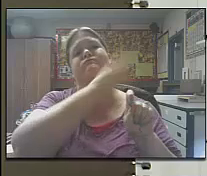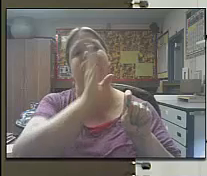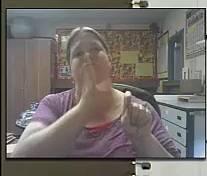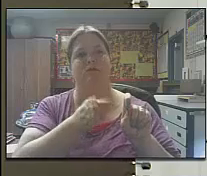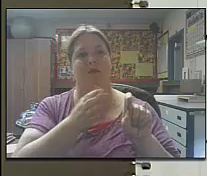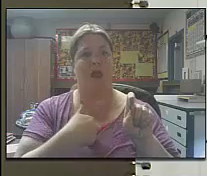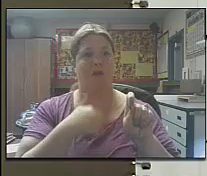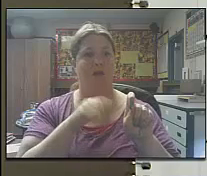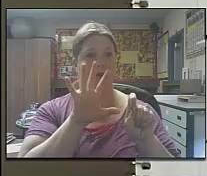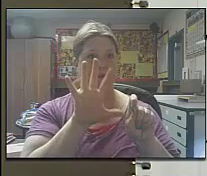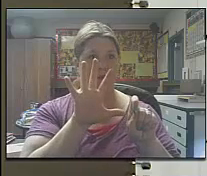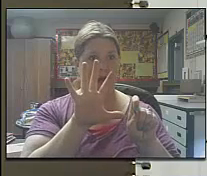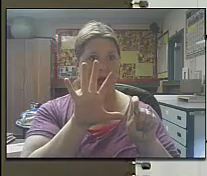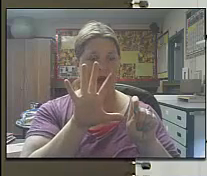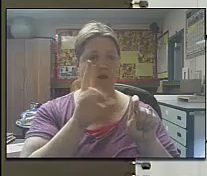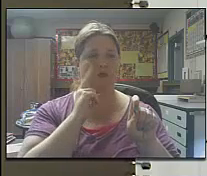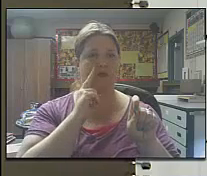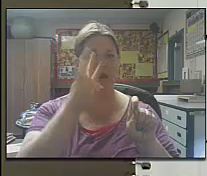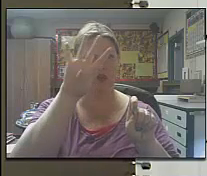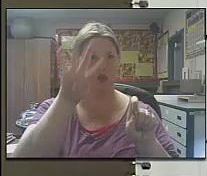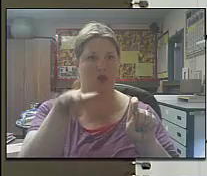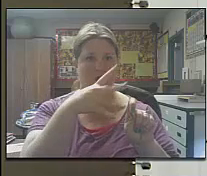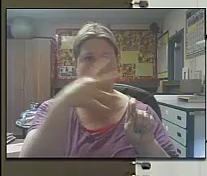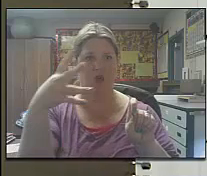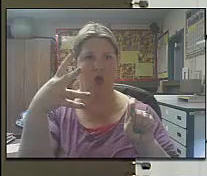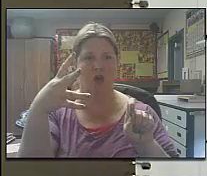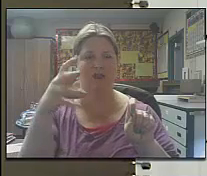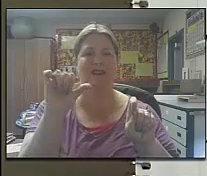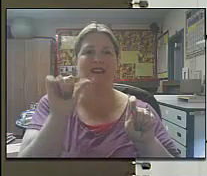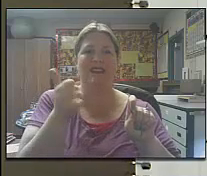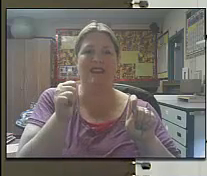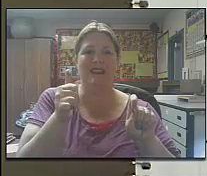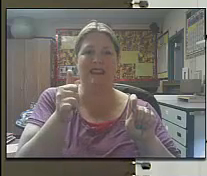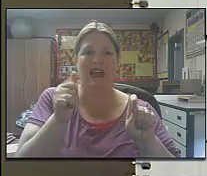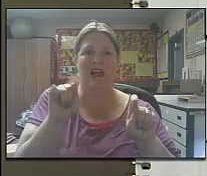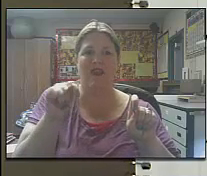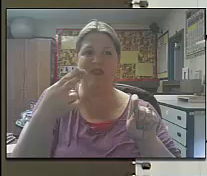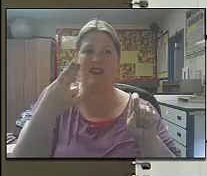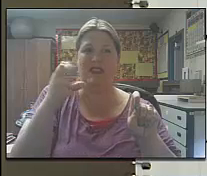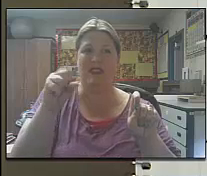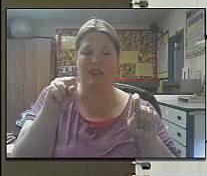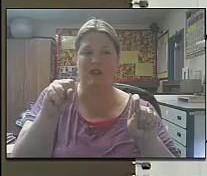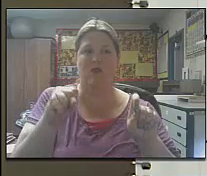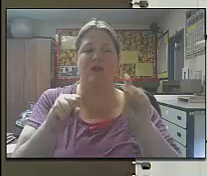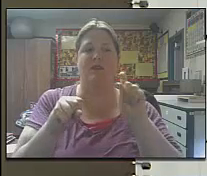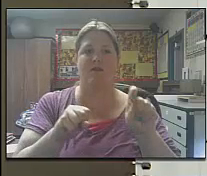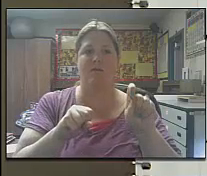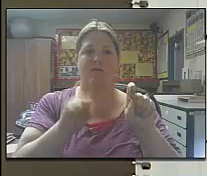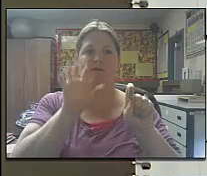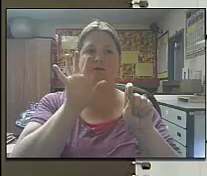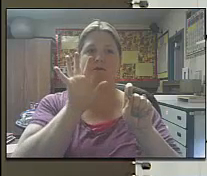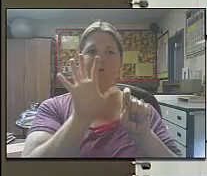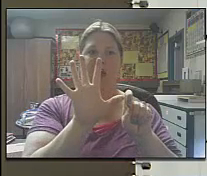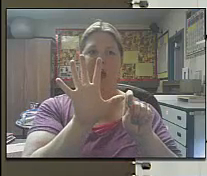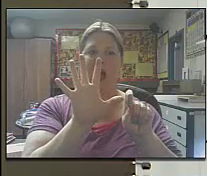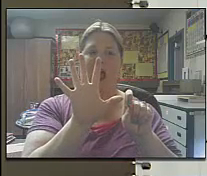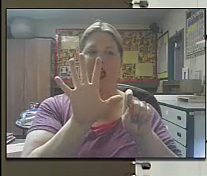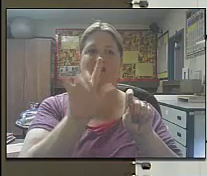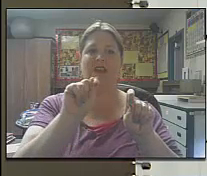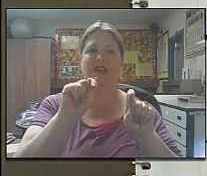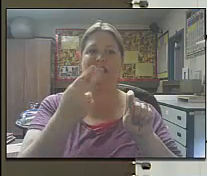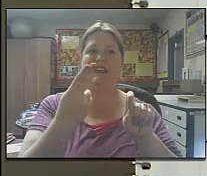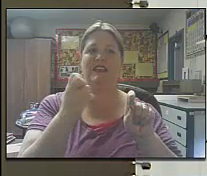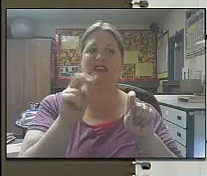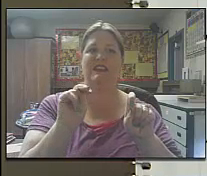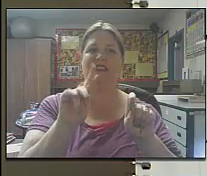chart. What place? It's in the tenths. So this is worth 5 tenths. Its